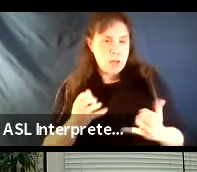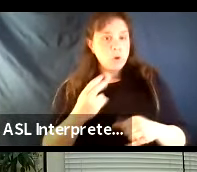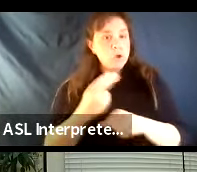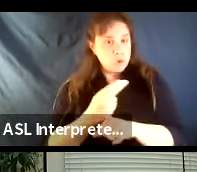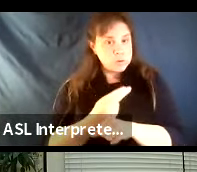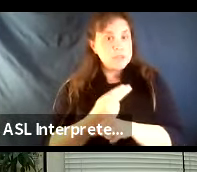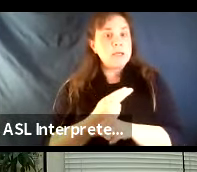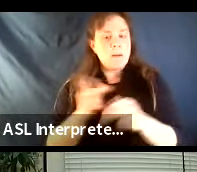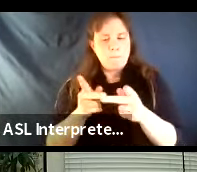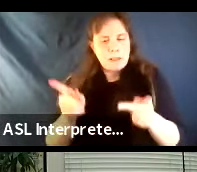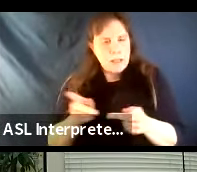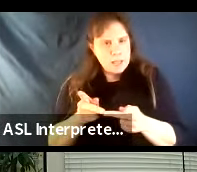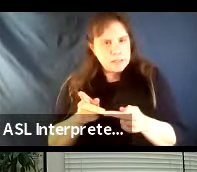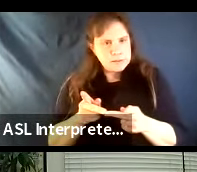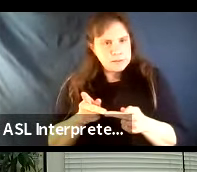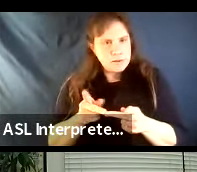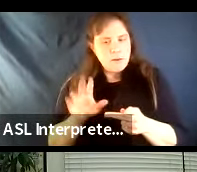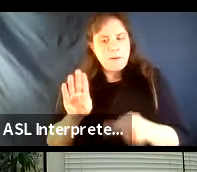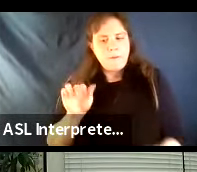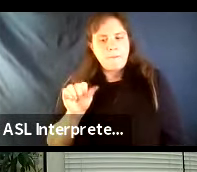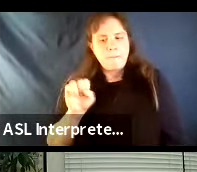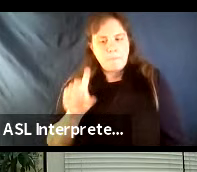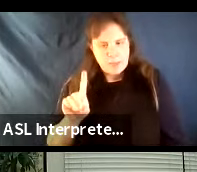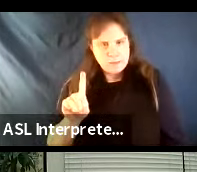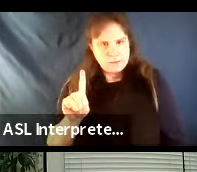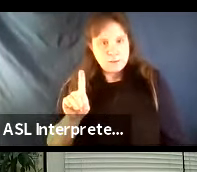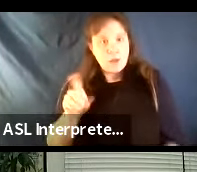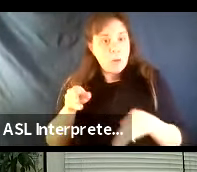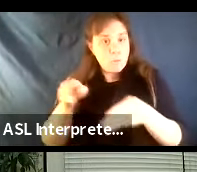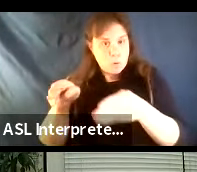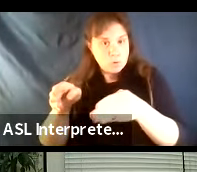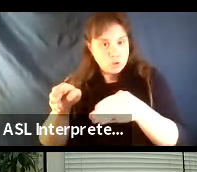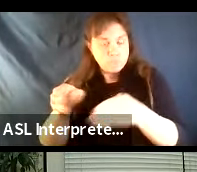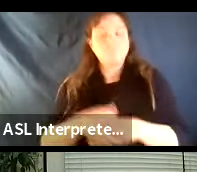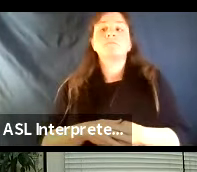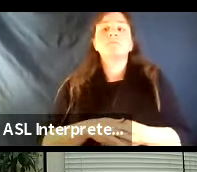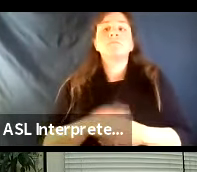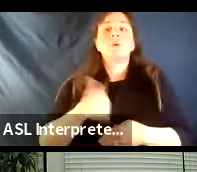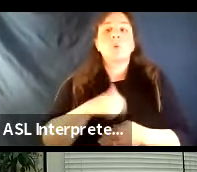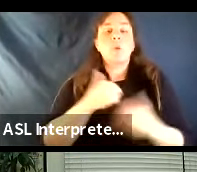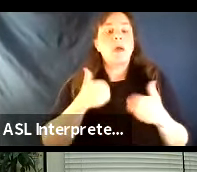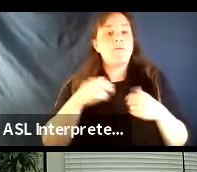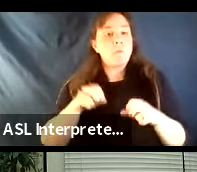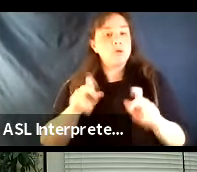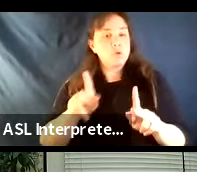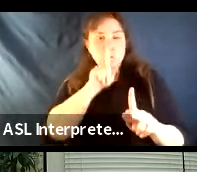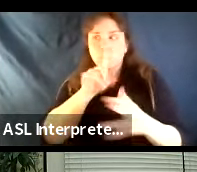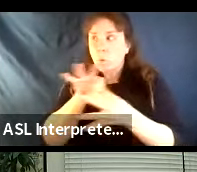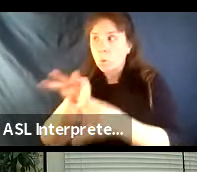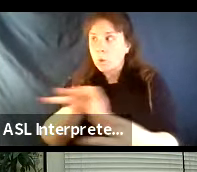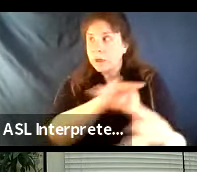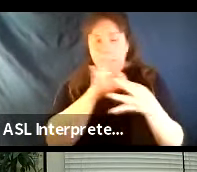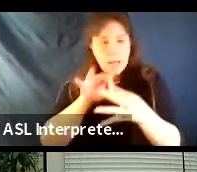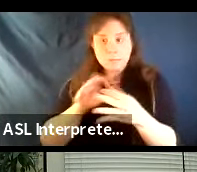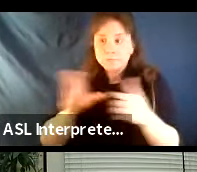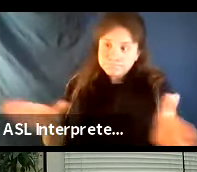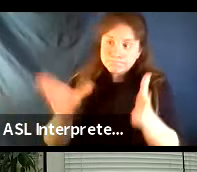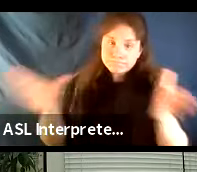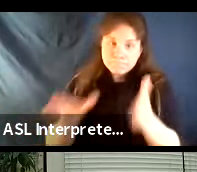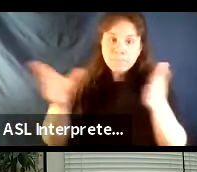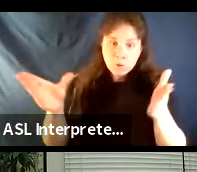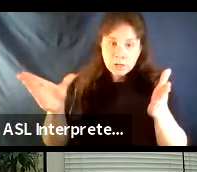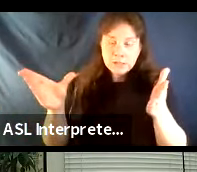approach, because when we use a place-based approach, we have the opportunity to really coordinate the activation with the